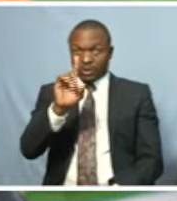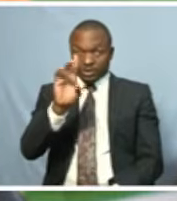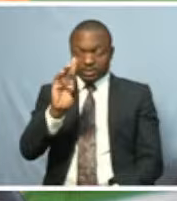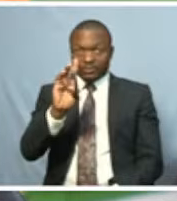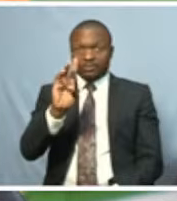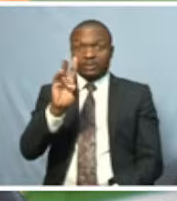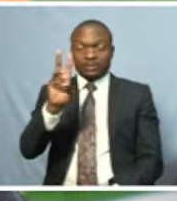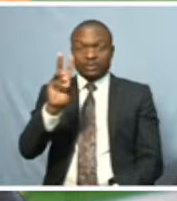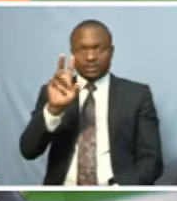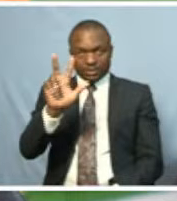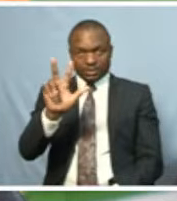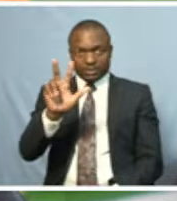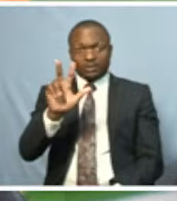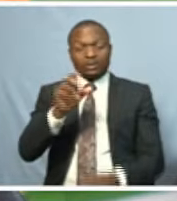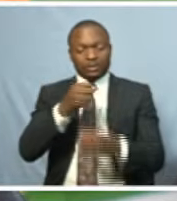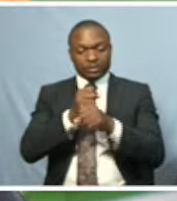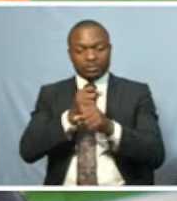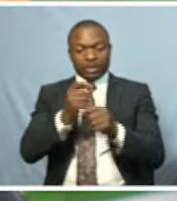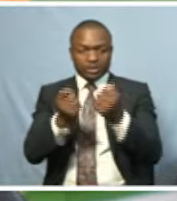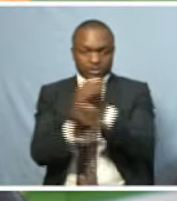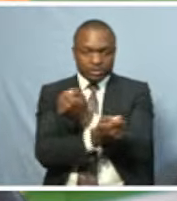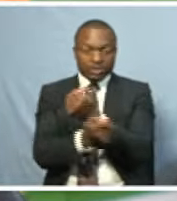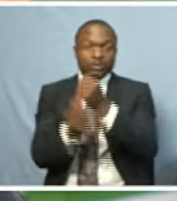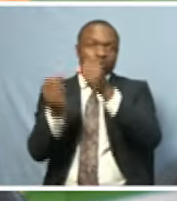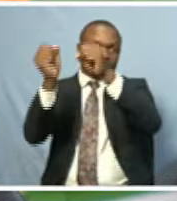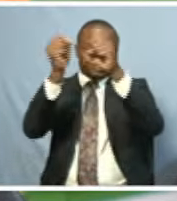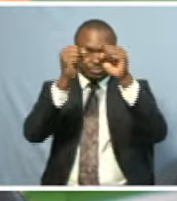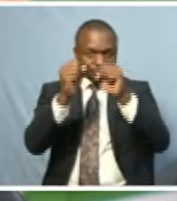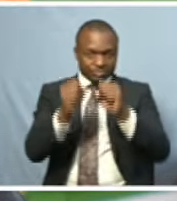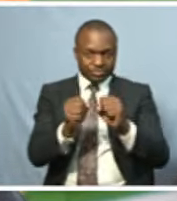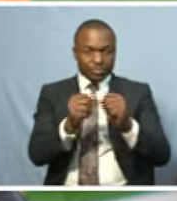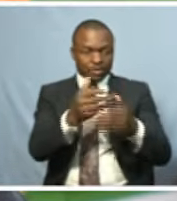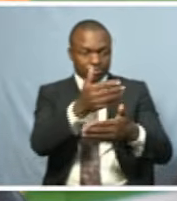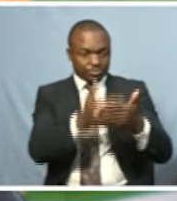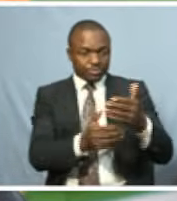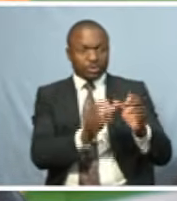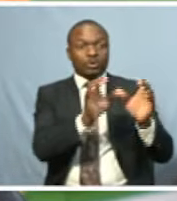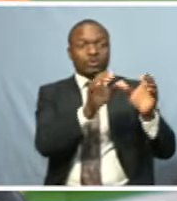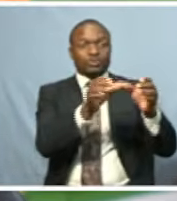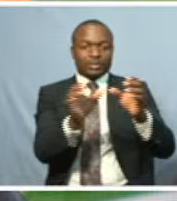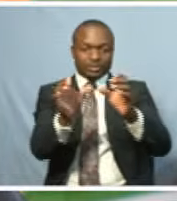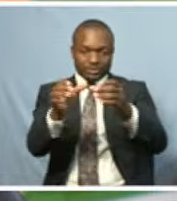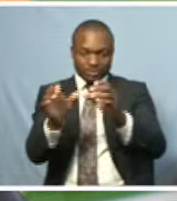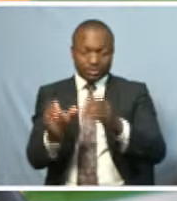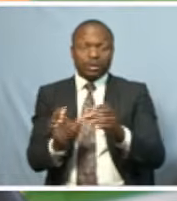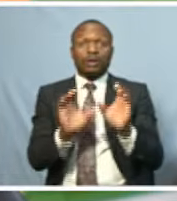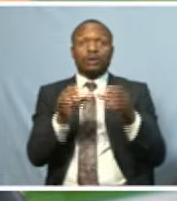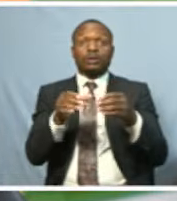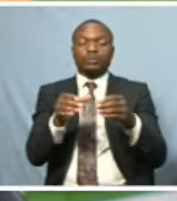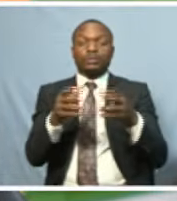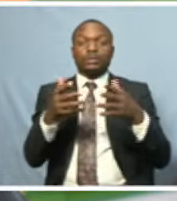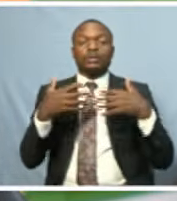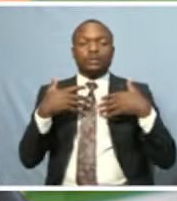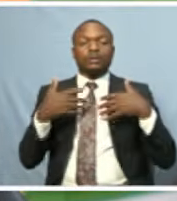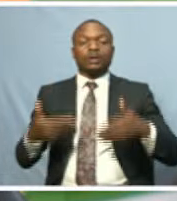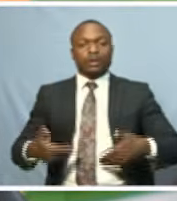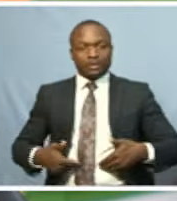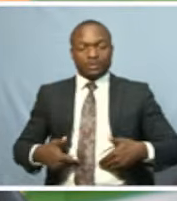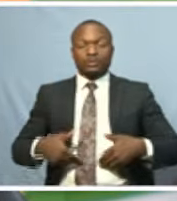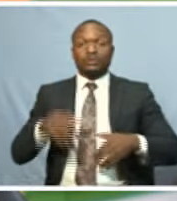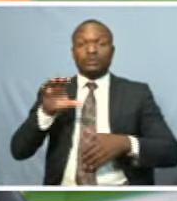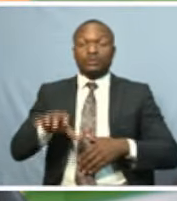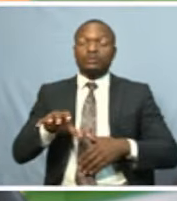1763 rather, she made changes to the composition of the following committees. Committee on Youth, Sports and Child Matters,